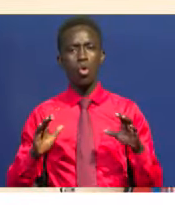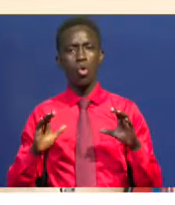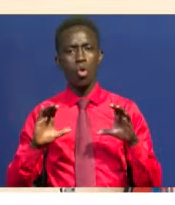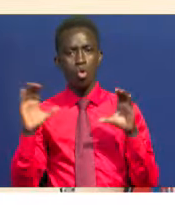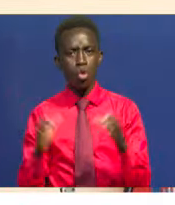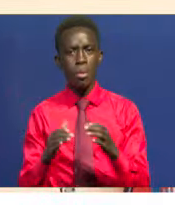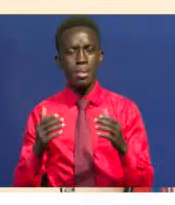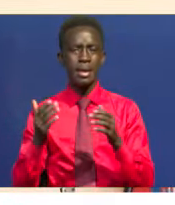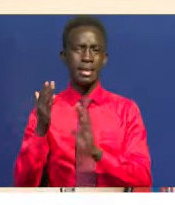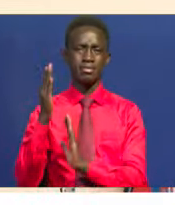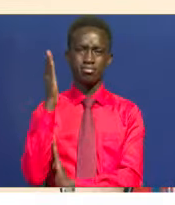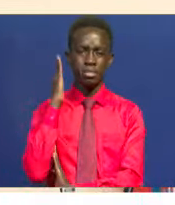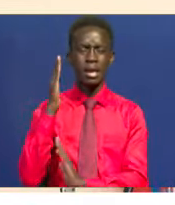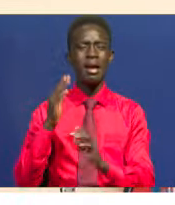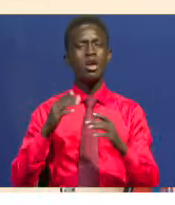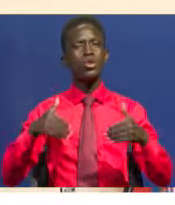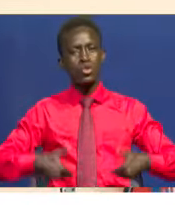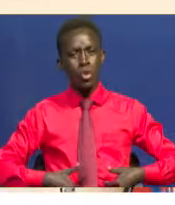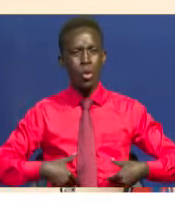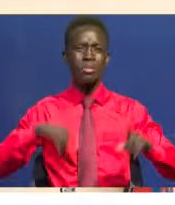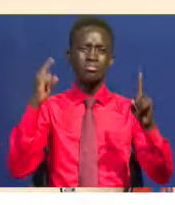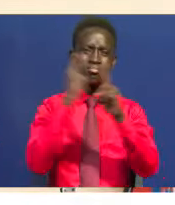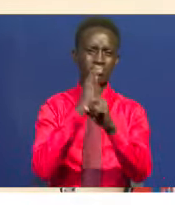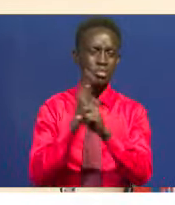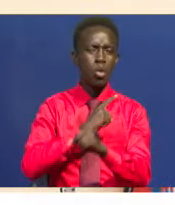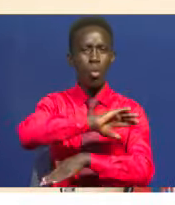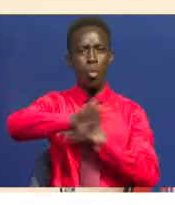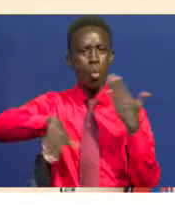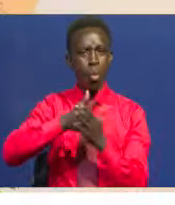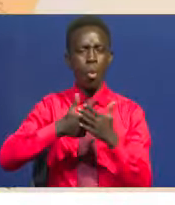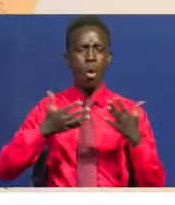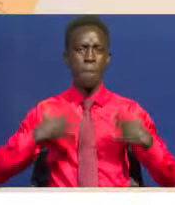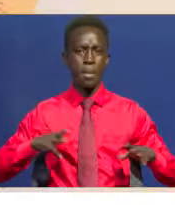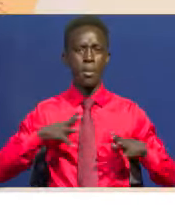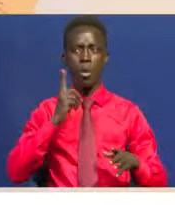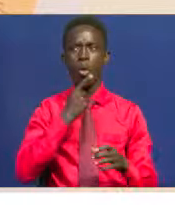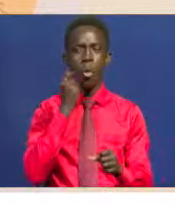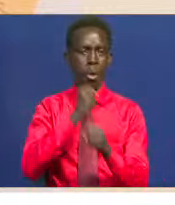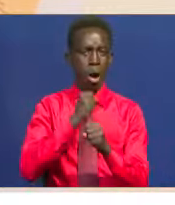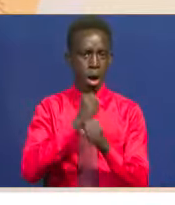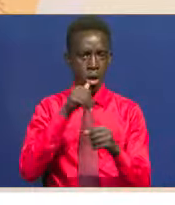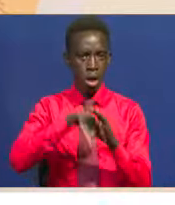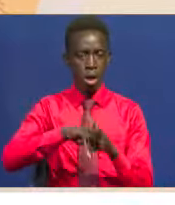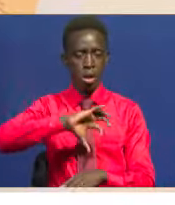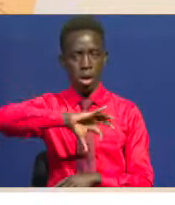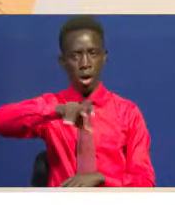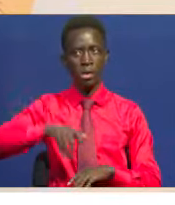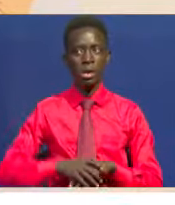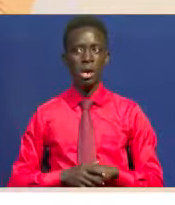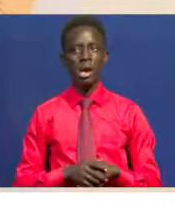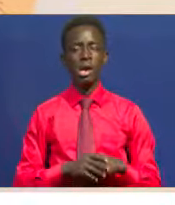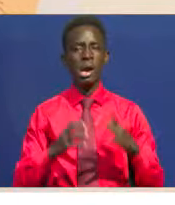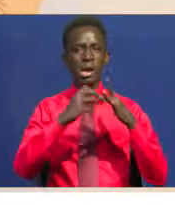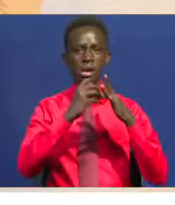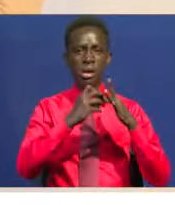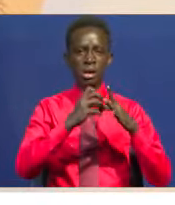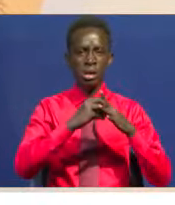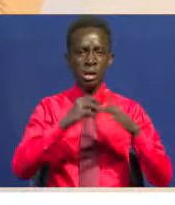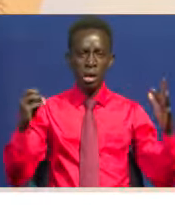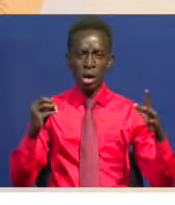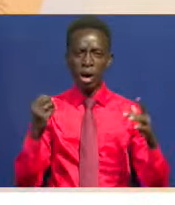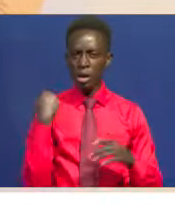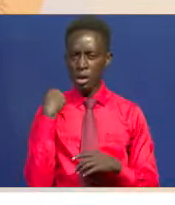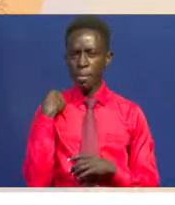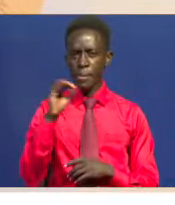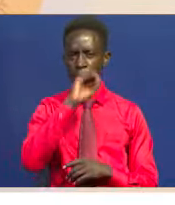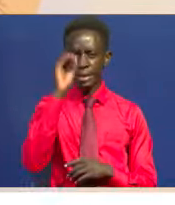and all stakeholders within the counties. The divorce rate in our counties, in these three counties,